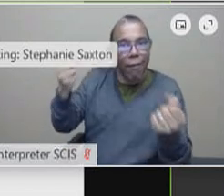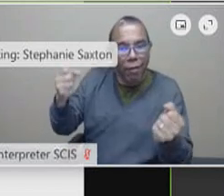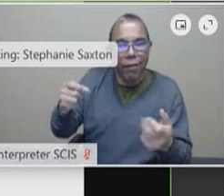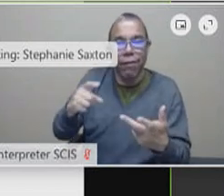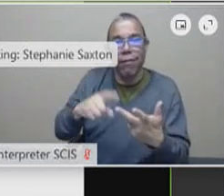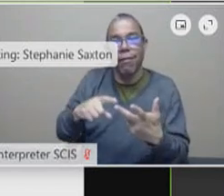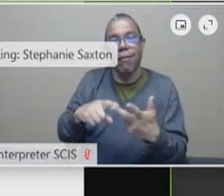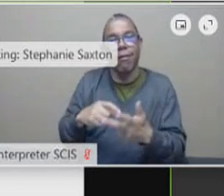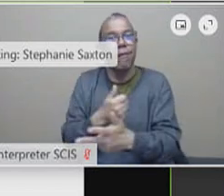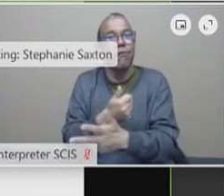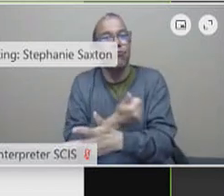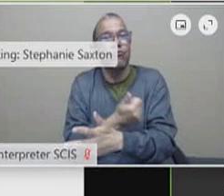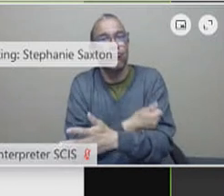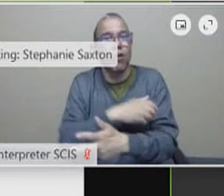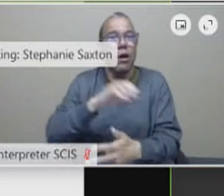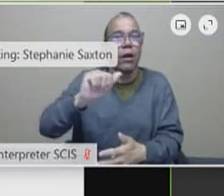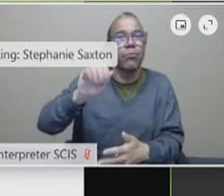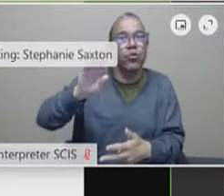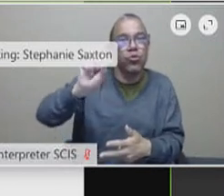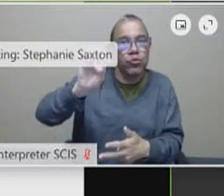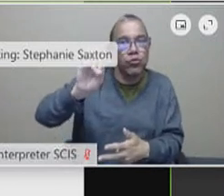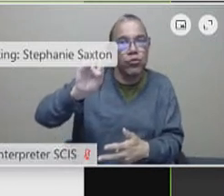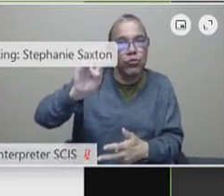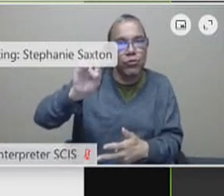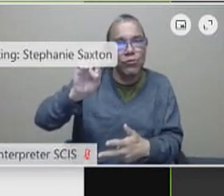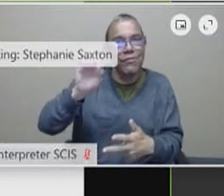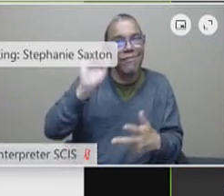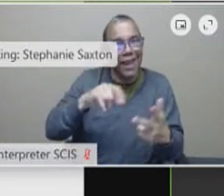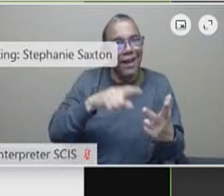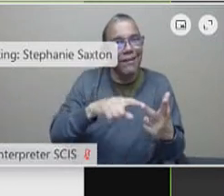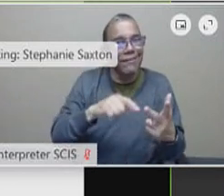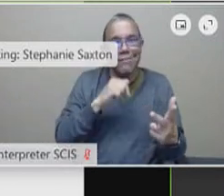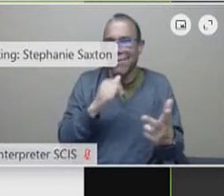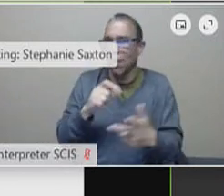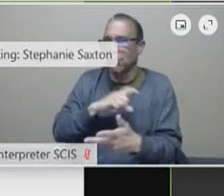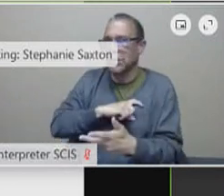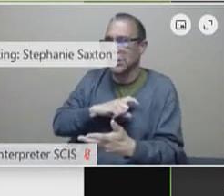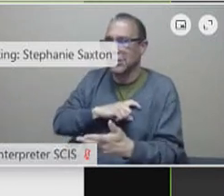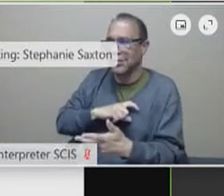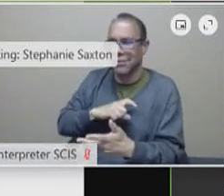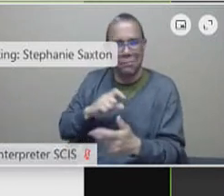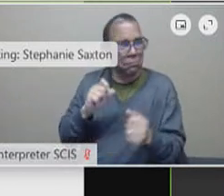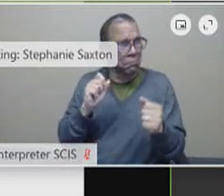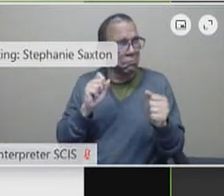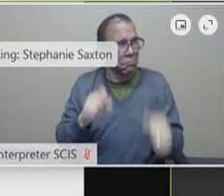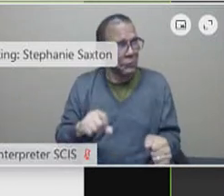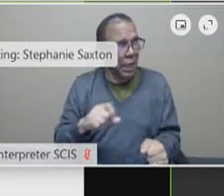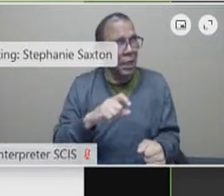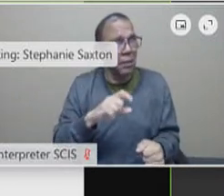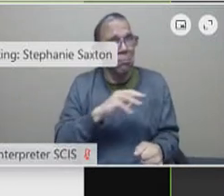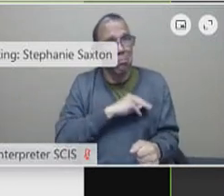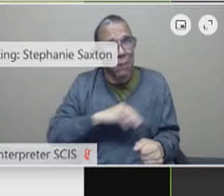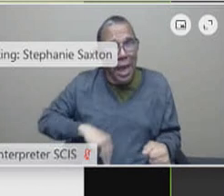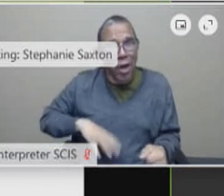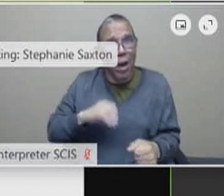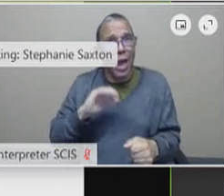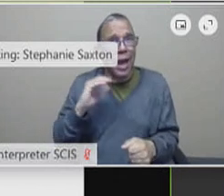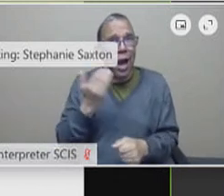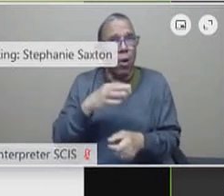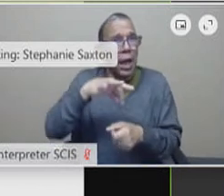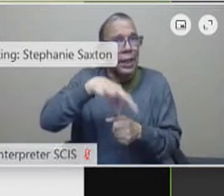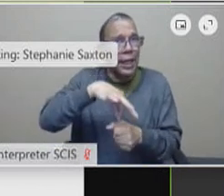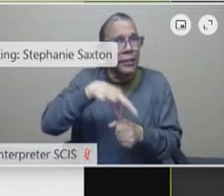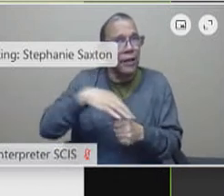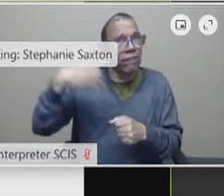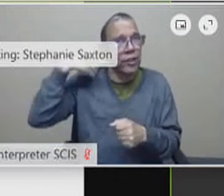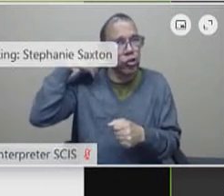without police. So I wonder how our elected officials might explain an increase in the police budget, given that it's democratically not